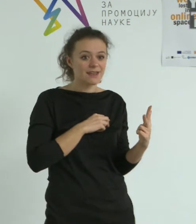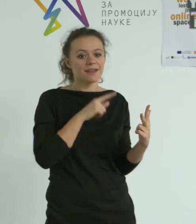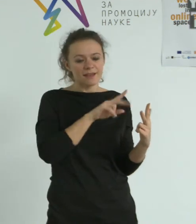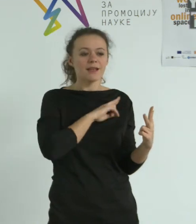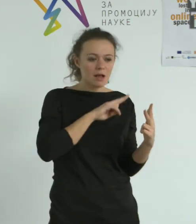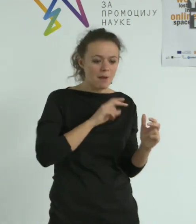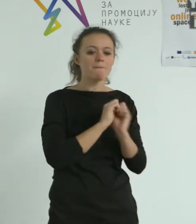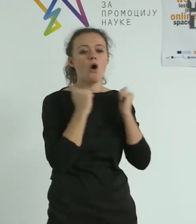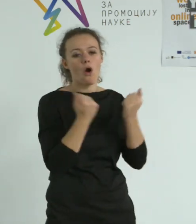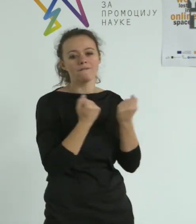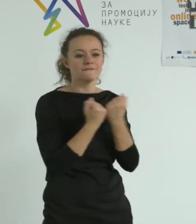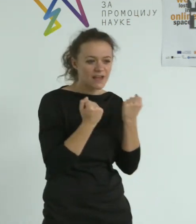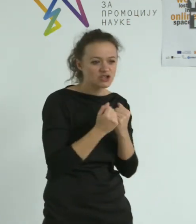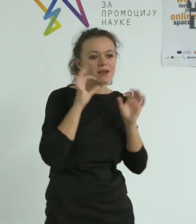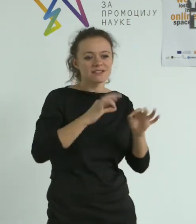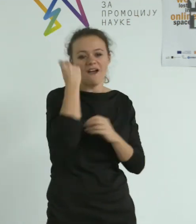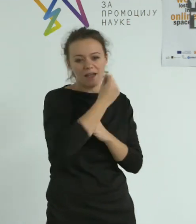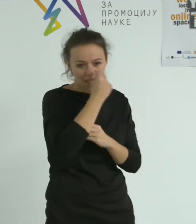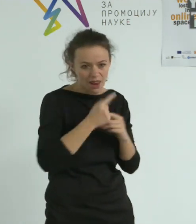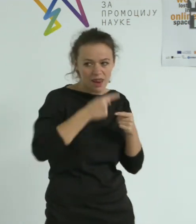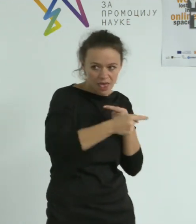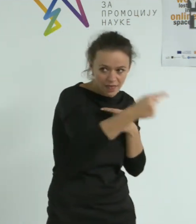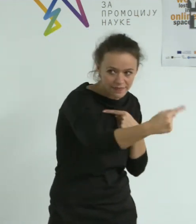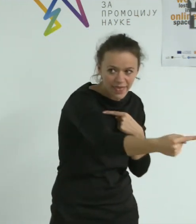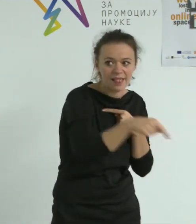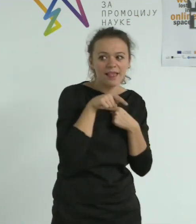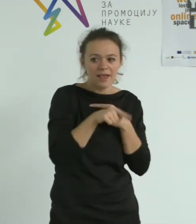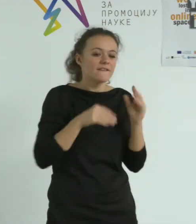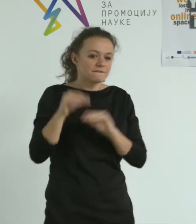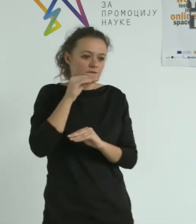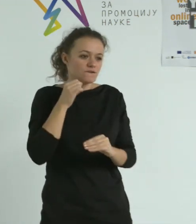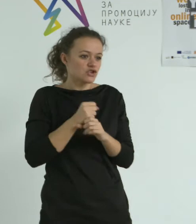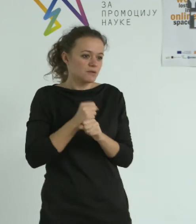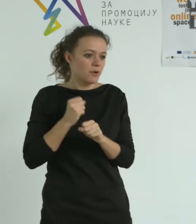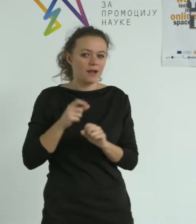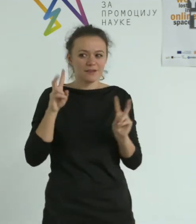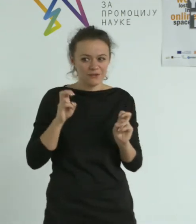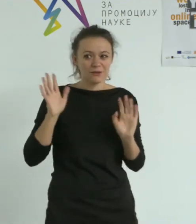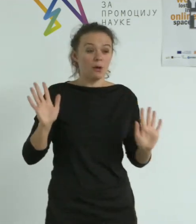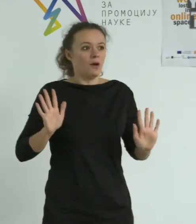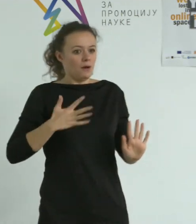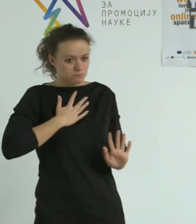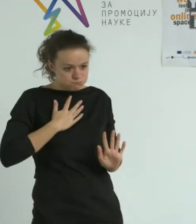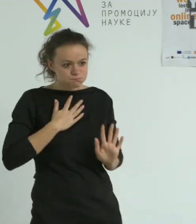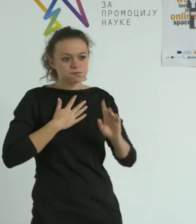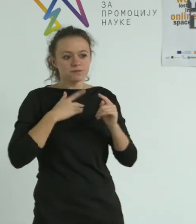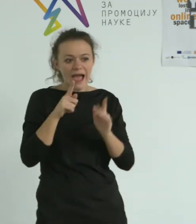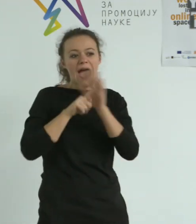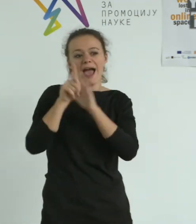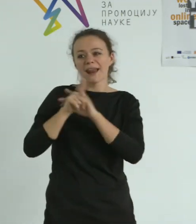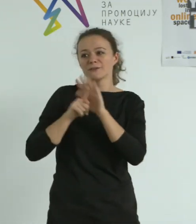workshops every week together, so we're going to work on this one too. Whew. And the results of the course a